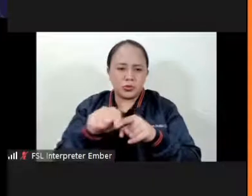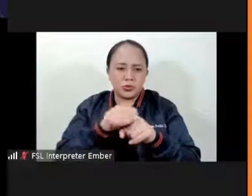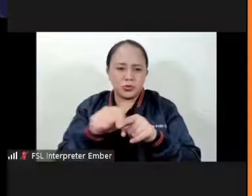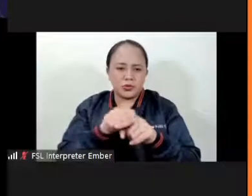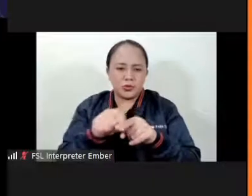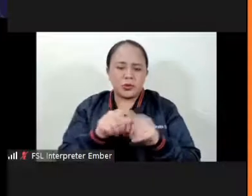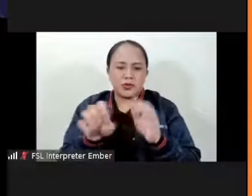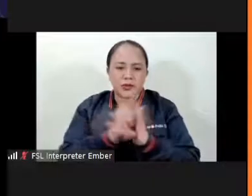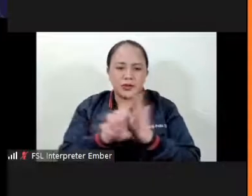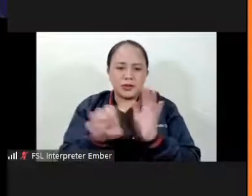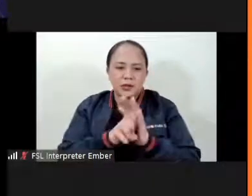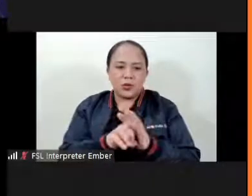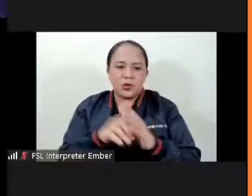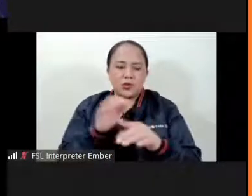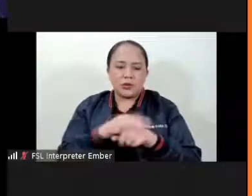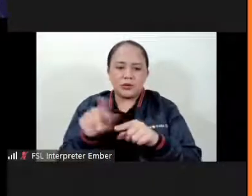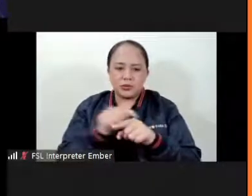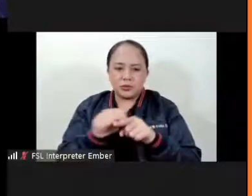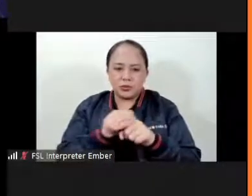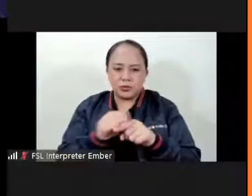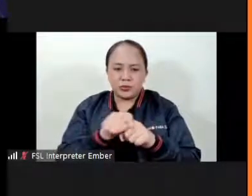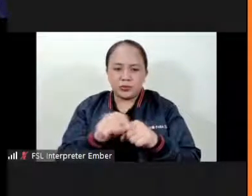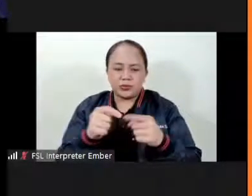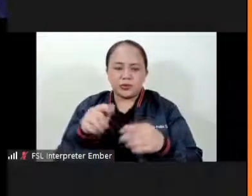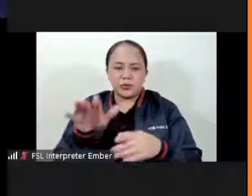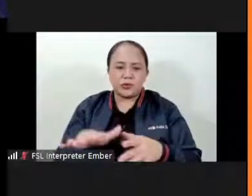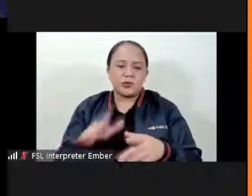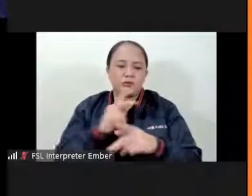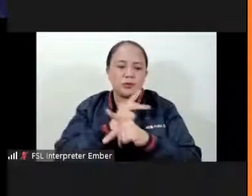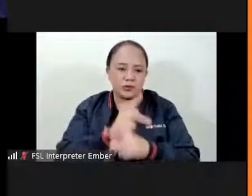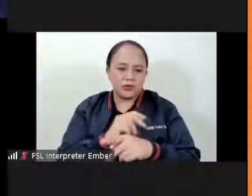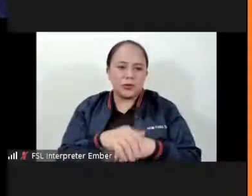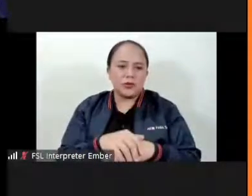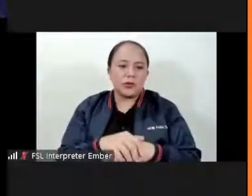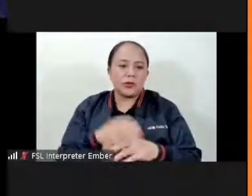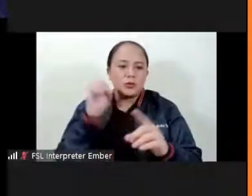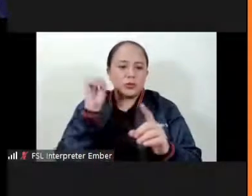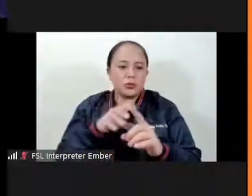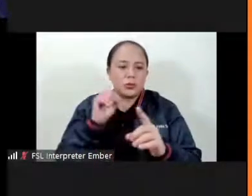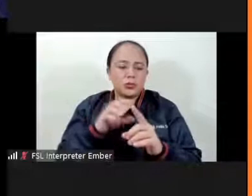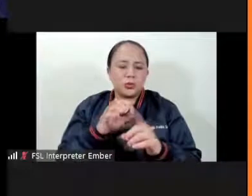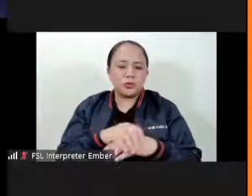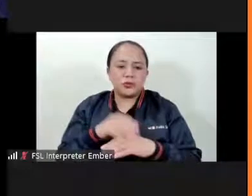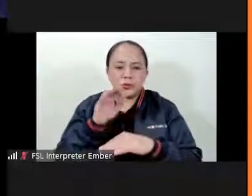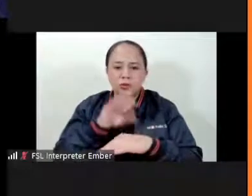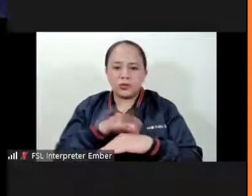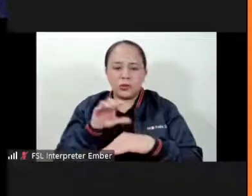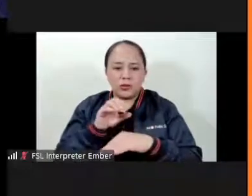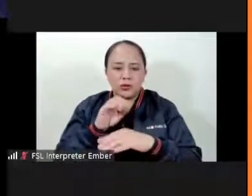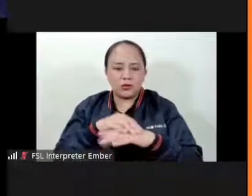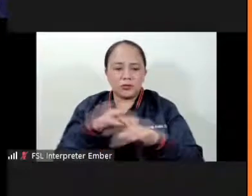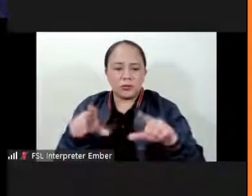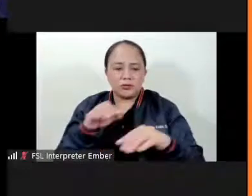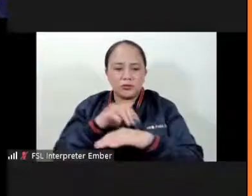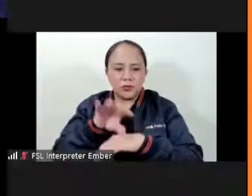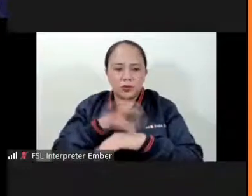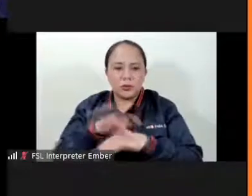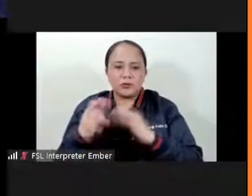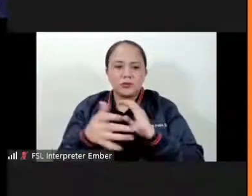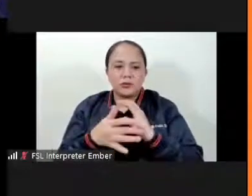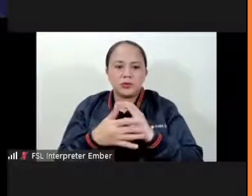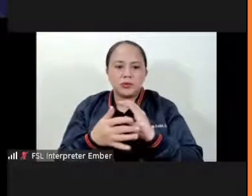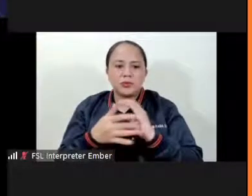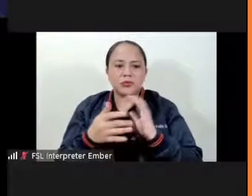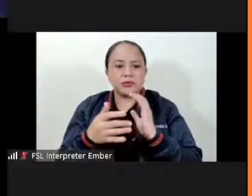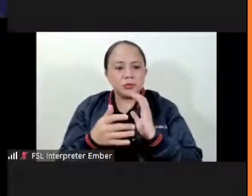such as online training on women and child protection, orientation and teleconsultation, and even technical training on the use of the